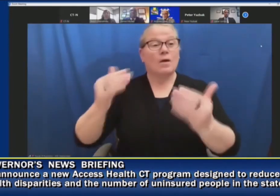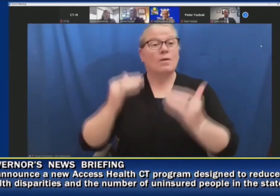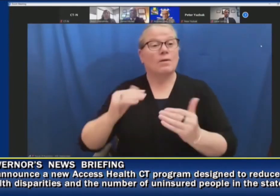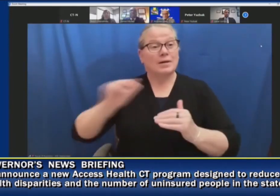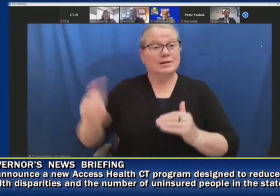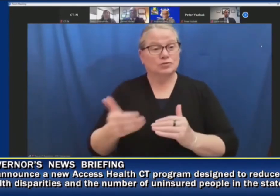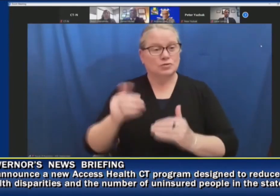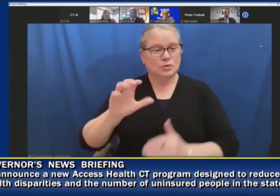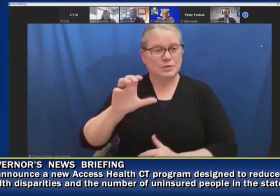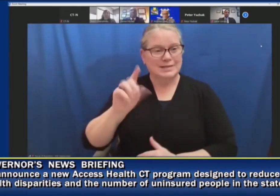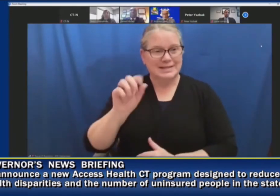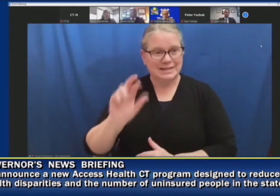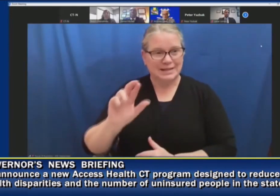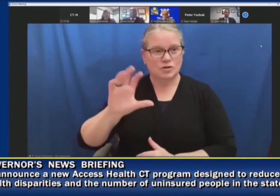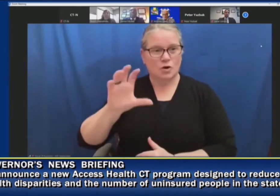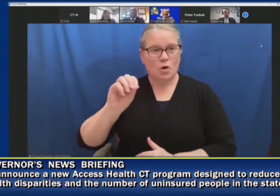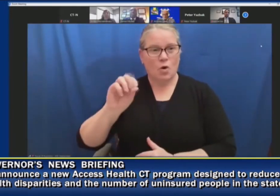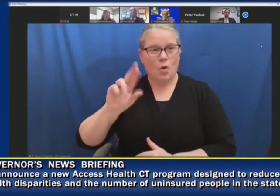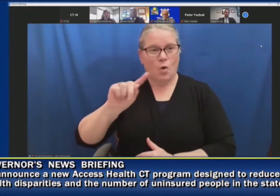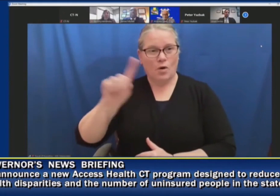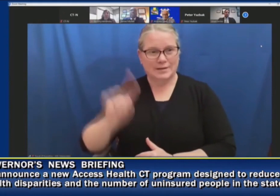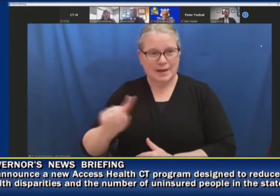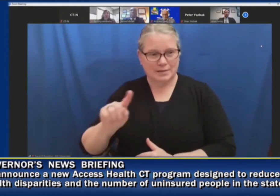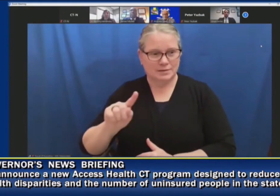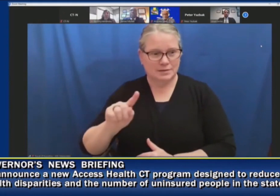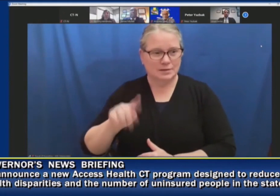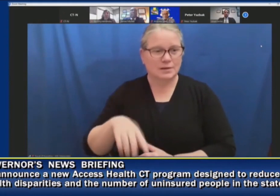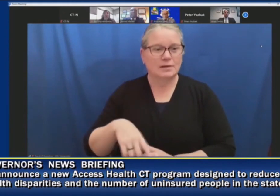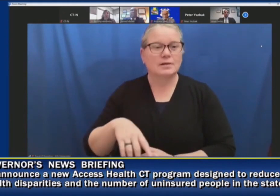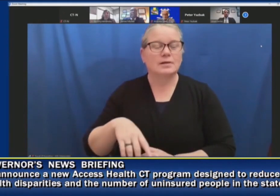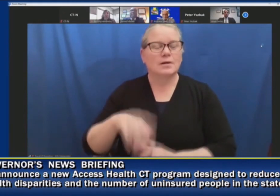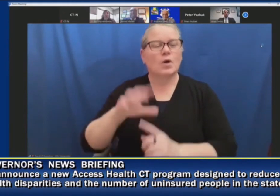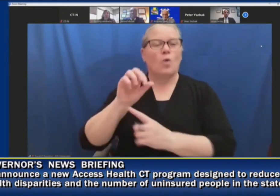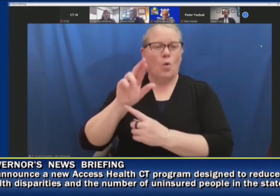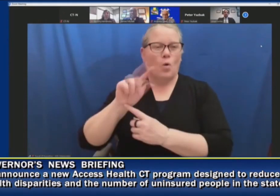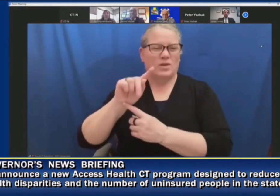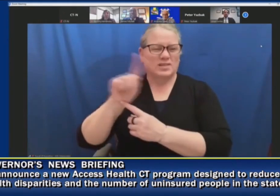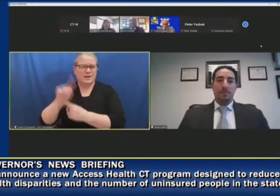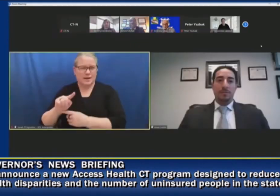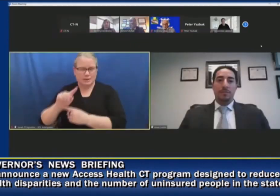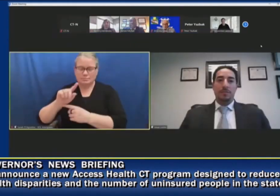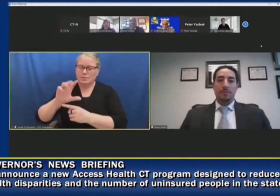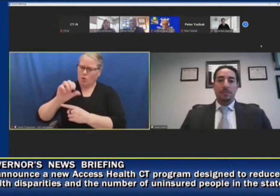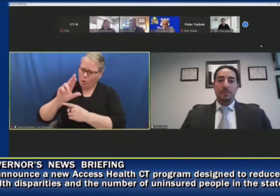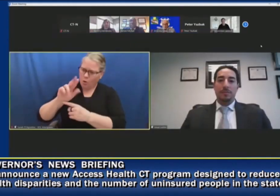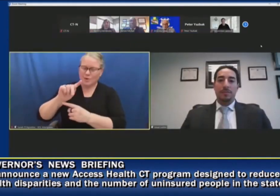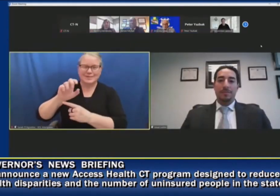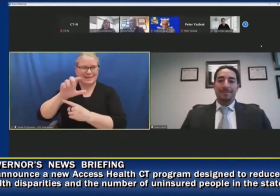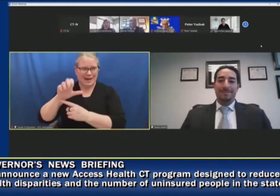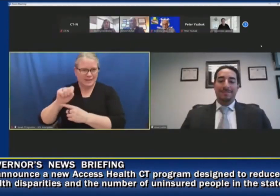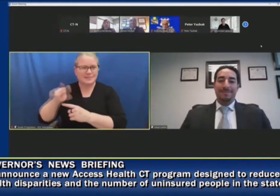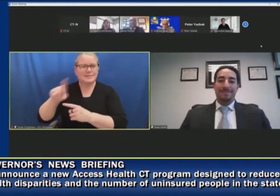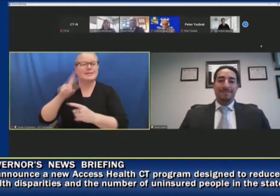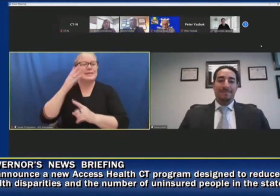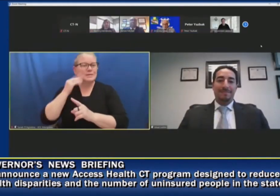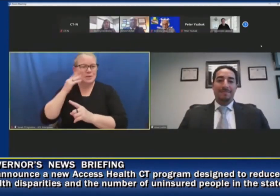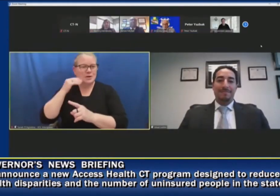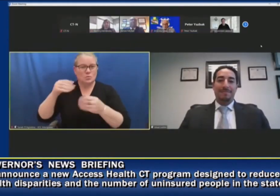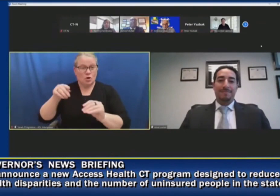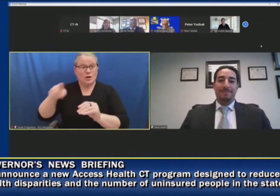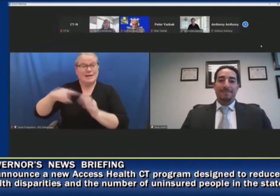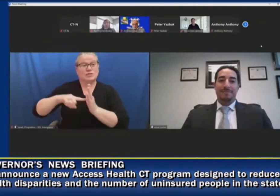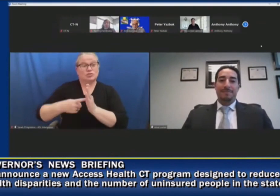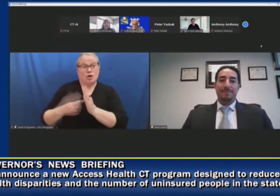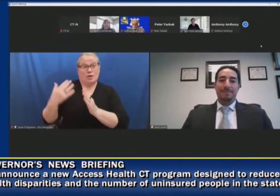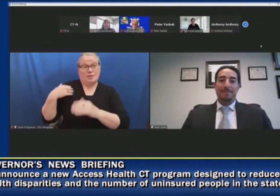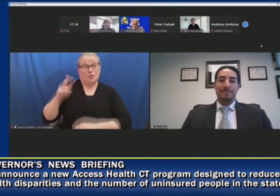Cesar Cortez now. Cesar is an experienced broker. He has been with Access Health since we started back in 2013.